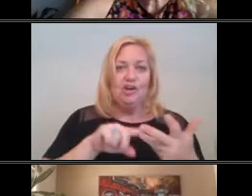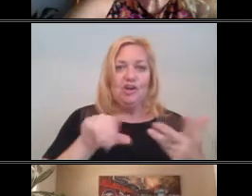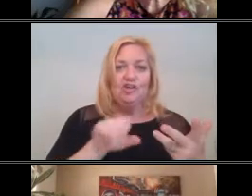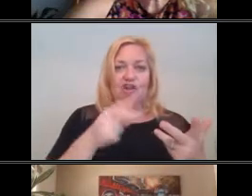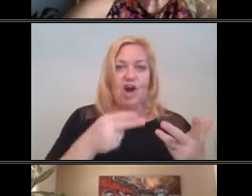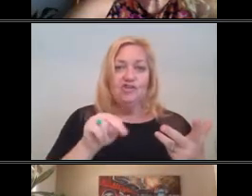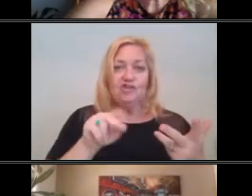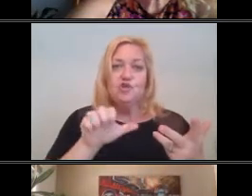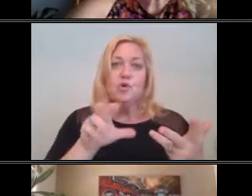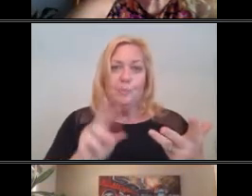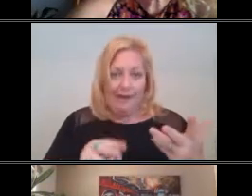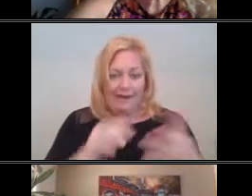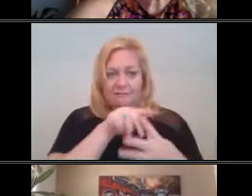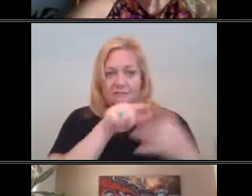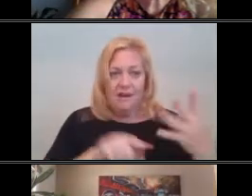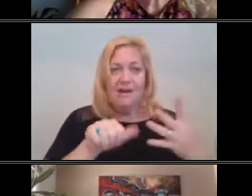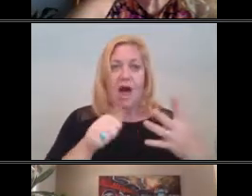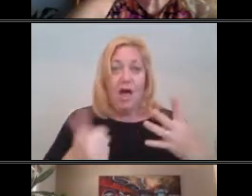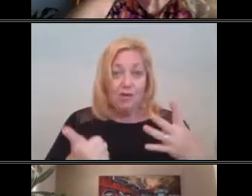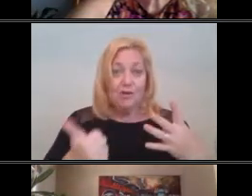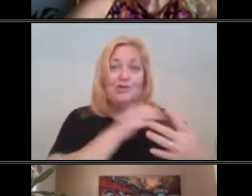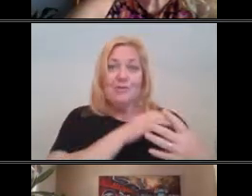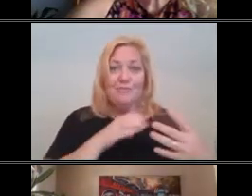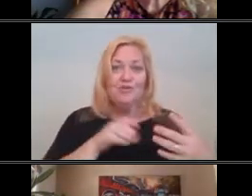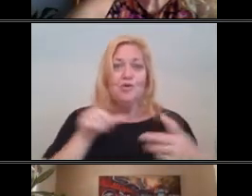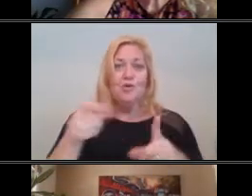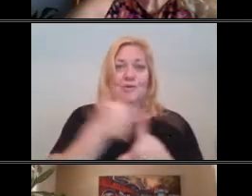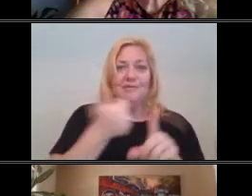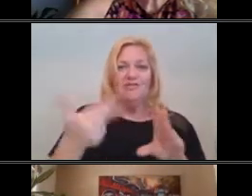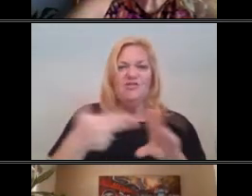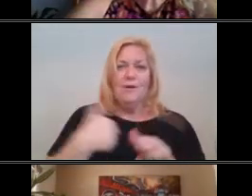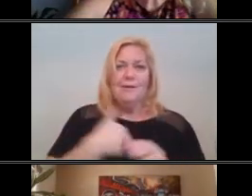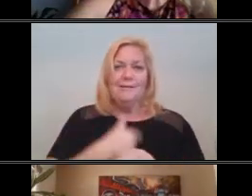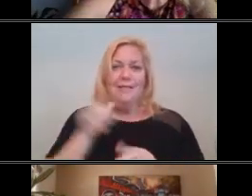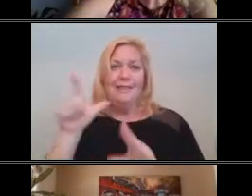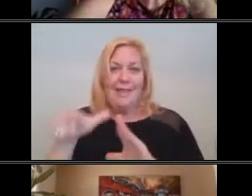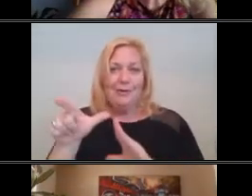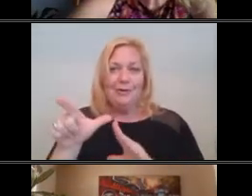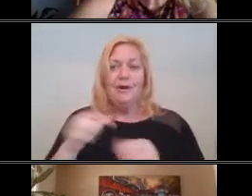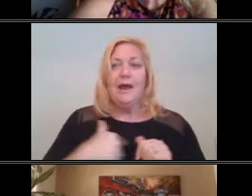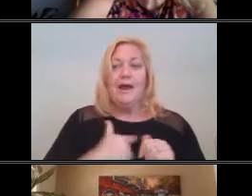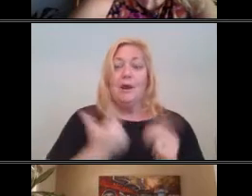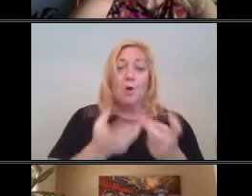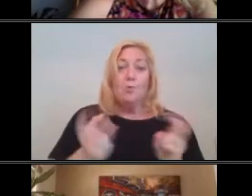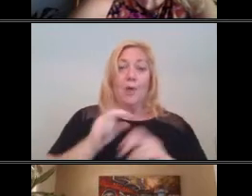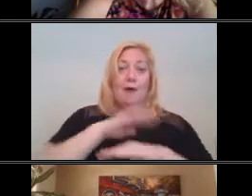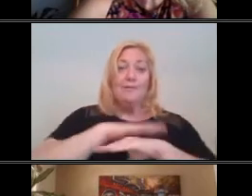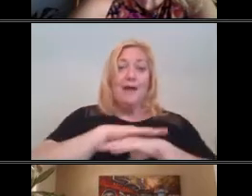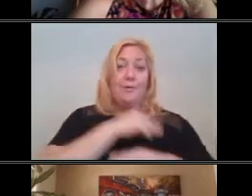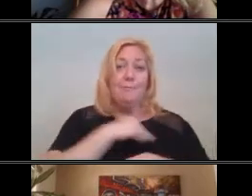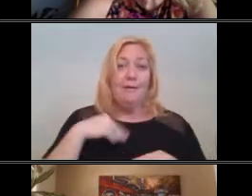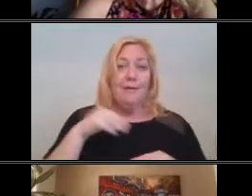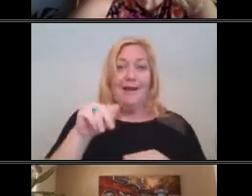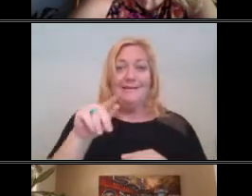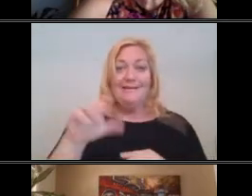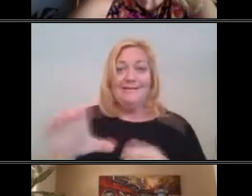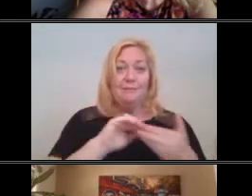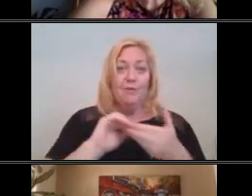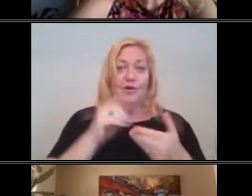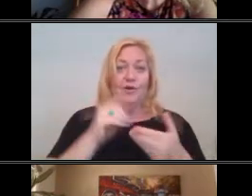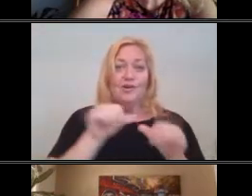Newman, and other commissioners who may join us later, and our roundtable members and agency partners for your